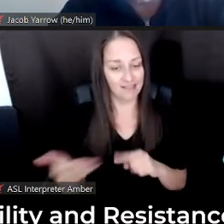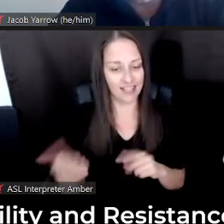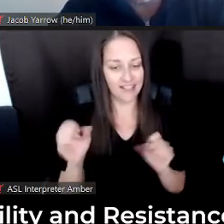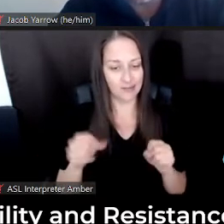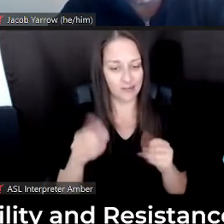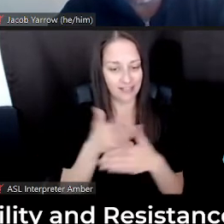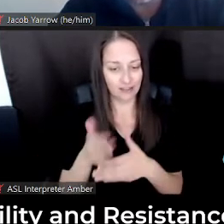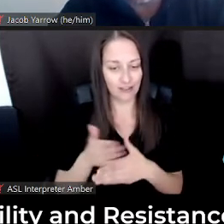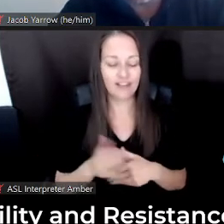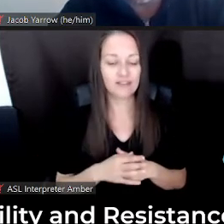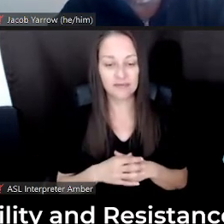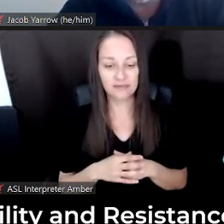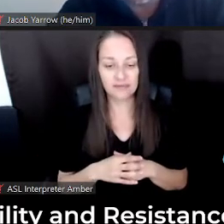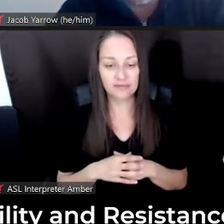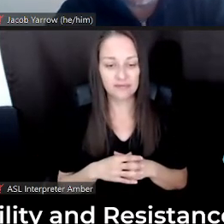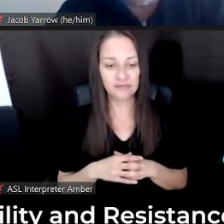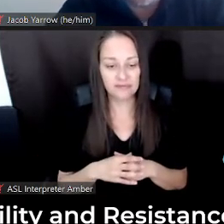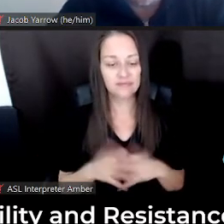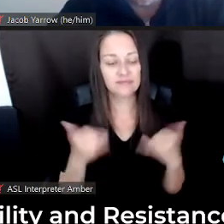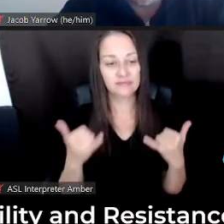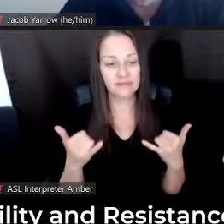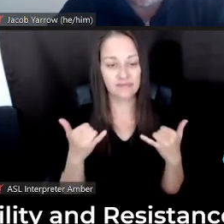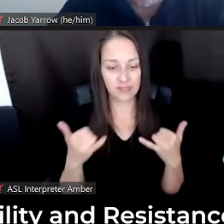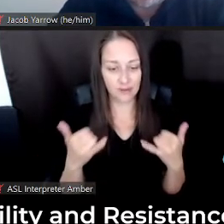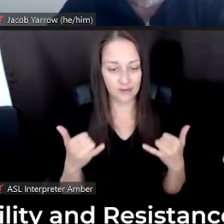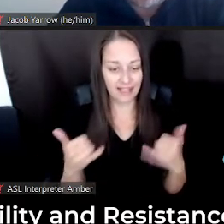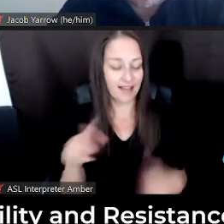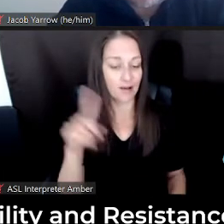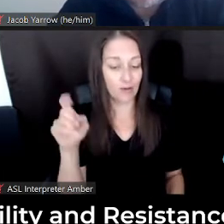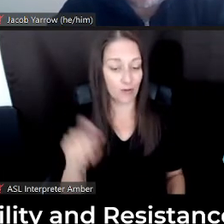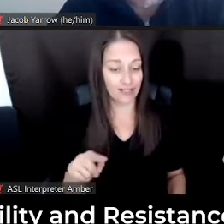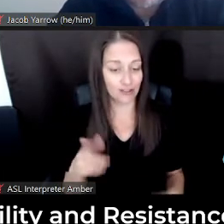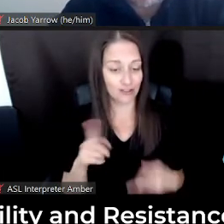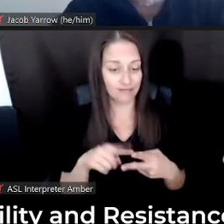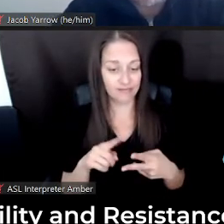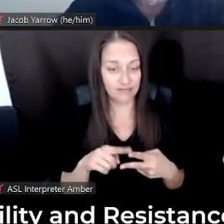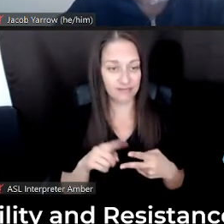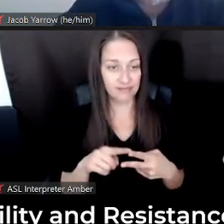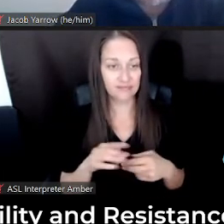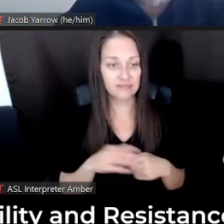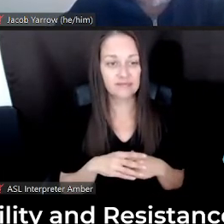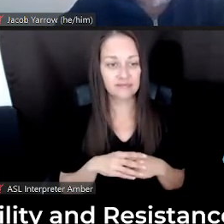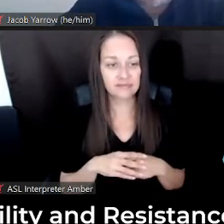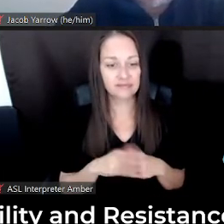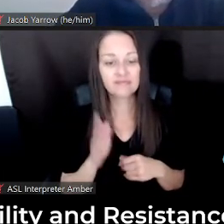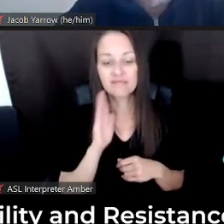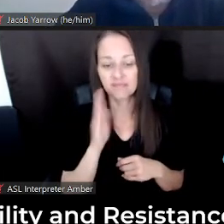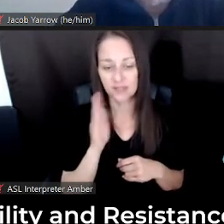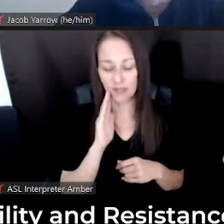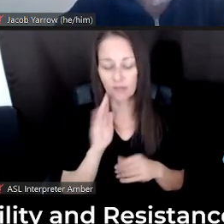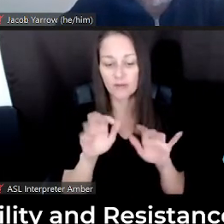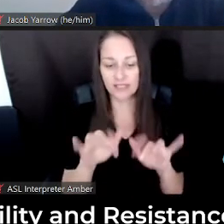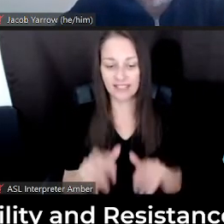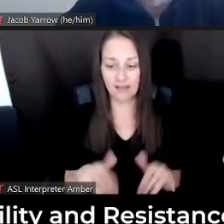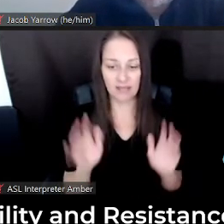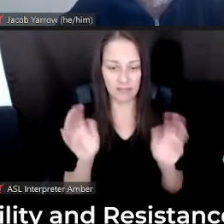going to move into our questions and we'll throw those into the chat.